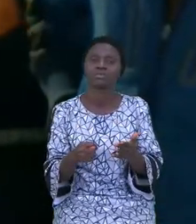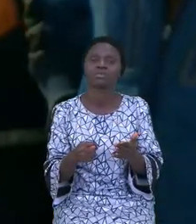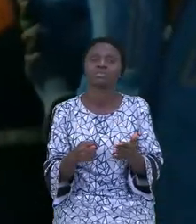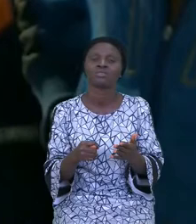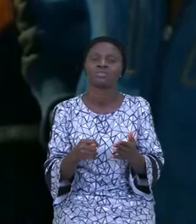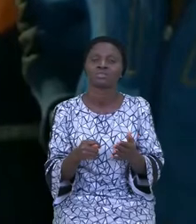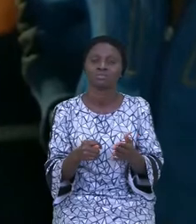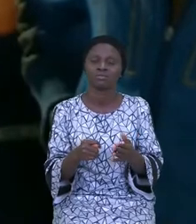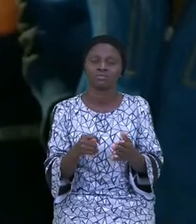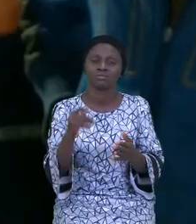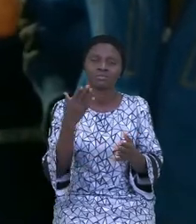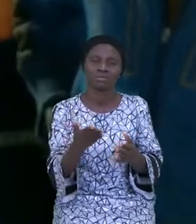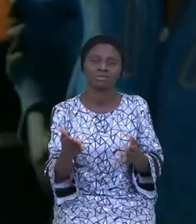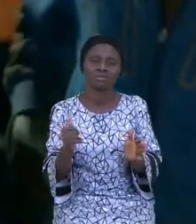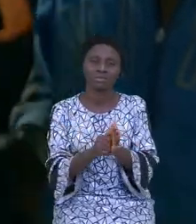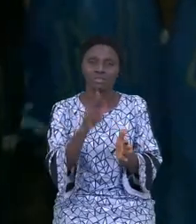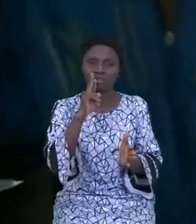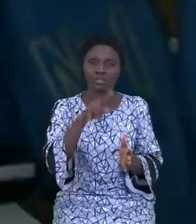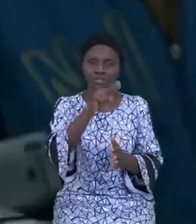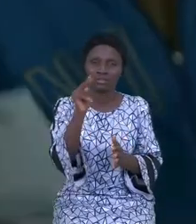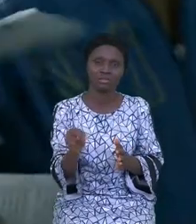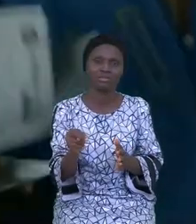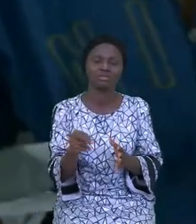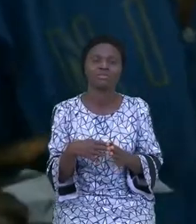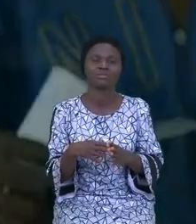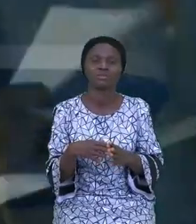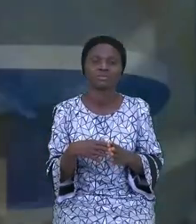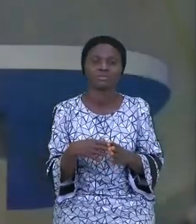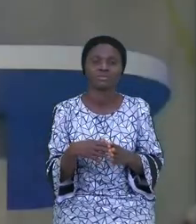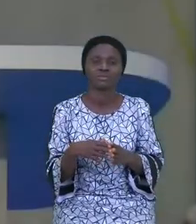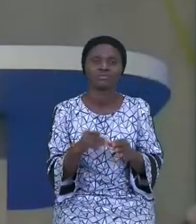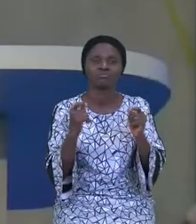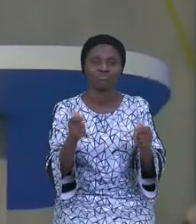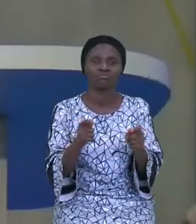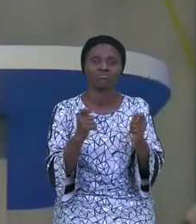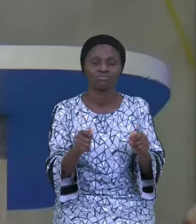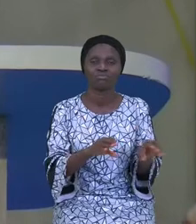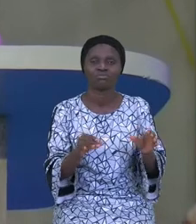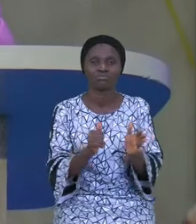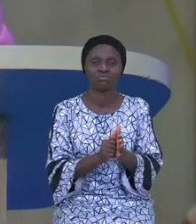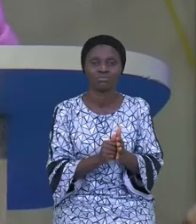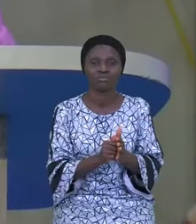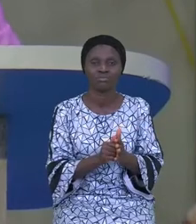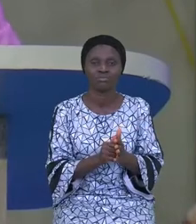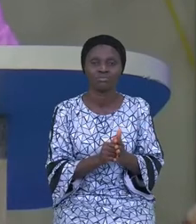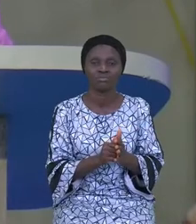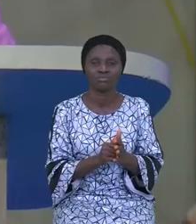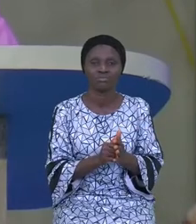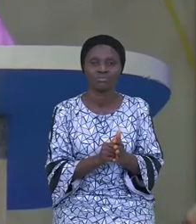let's quickly do that. As the man of God is here for us, he is here to